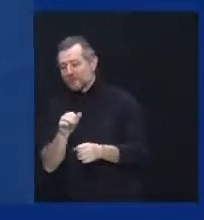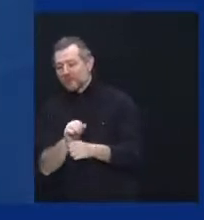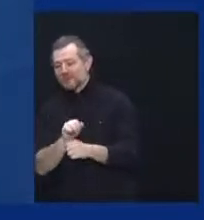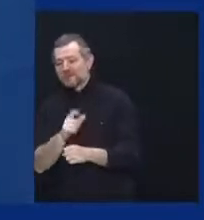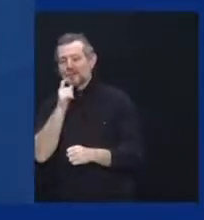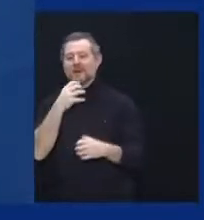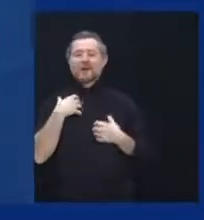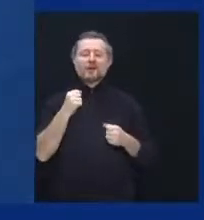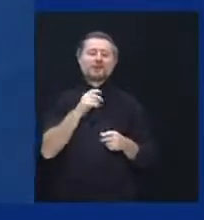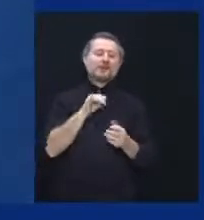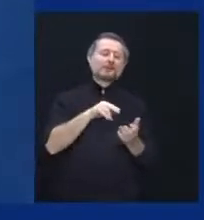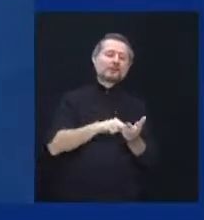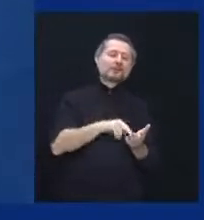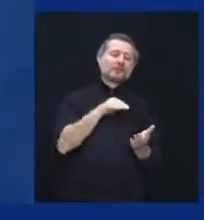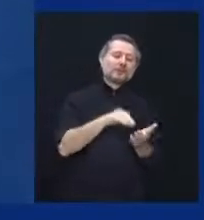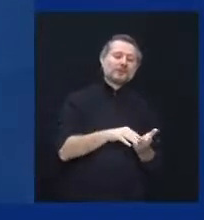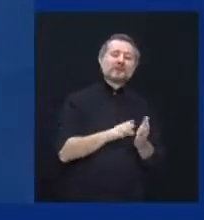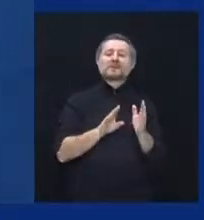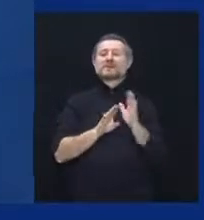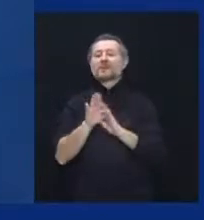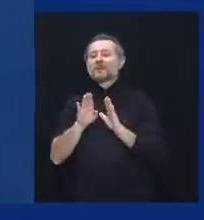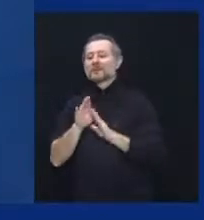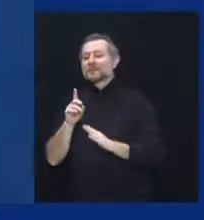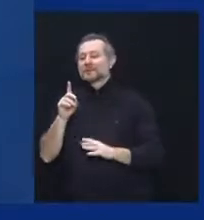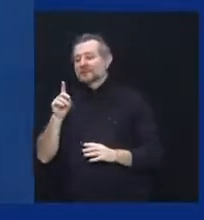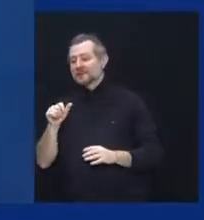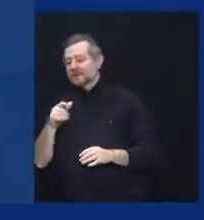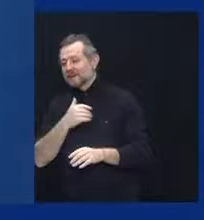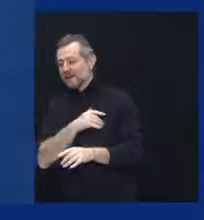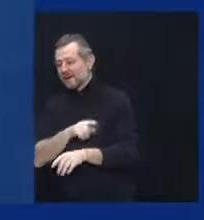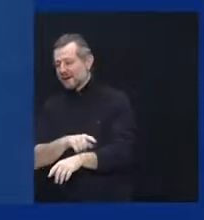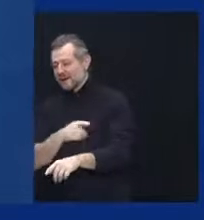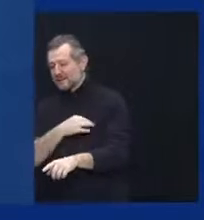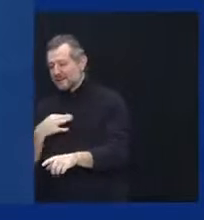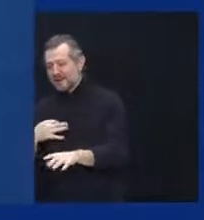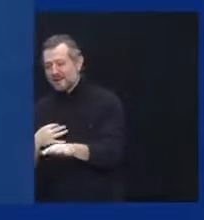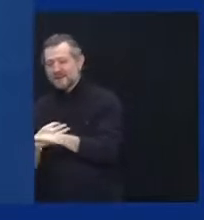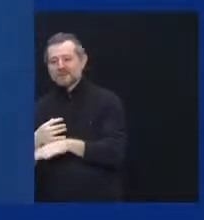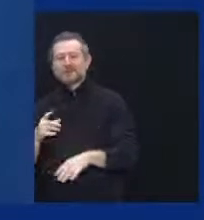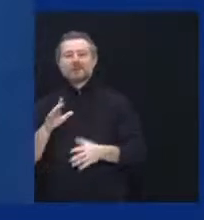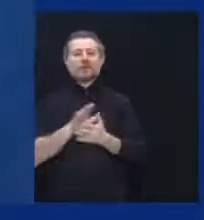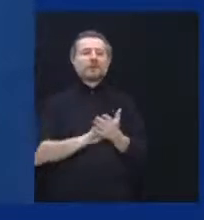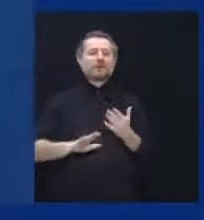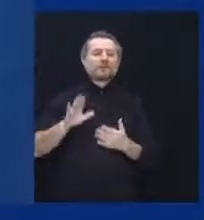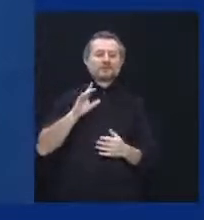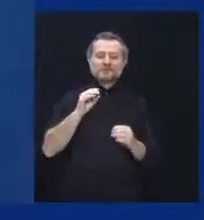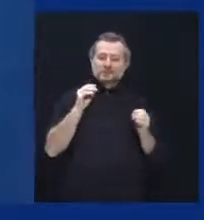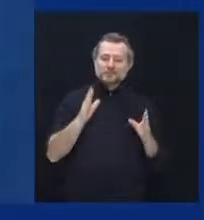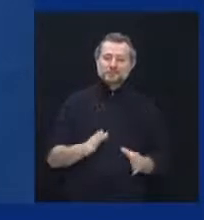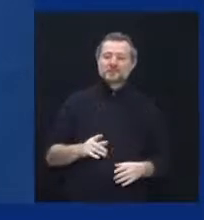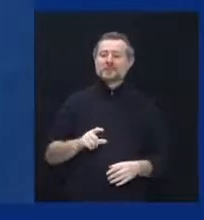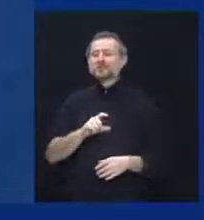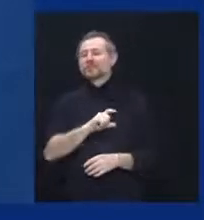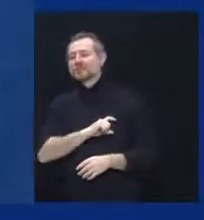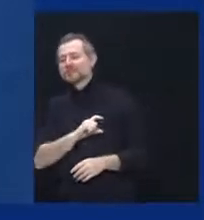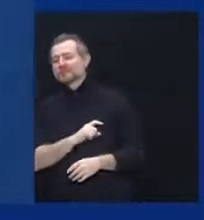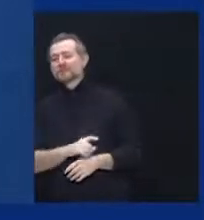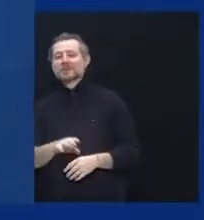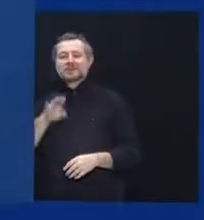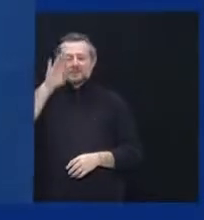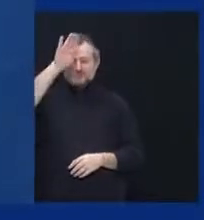developmentally disabled staff, college professors, police officers,